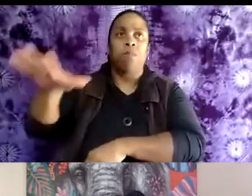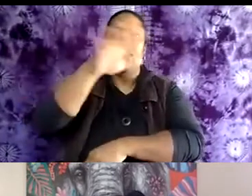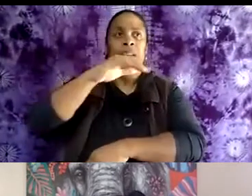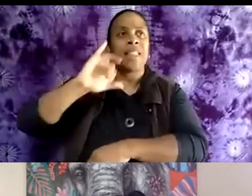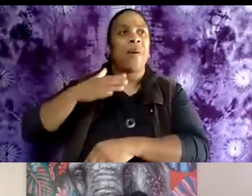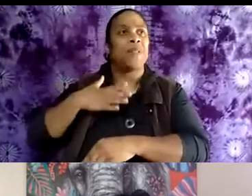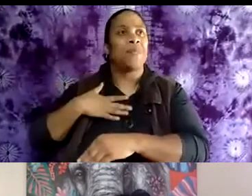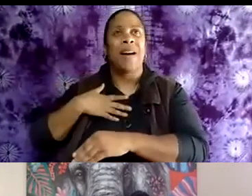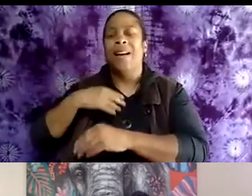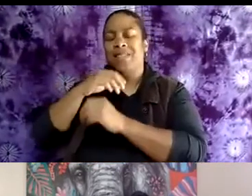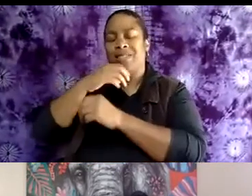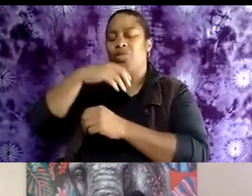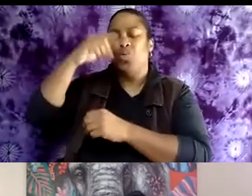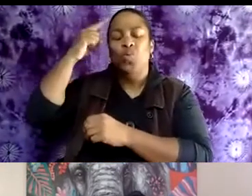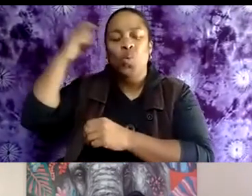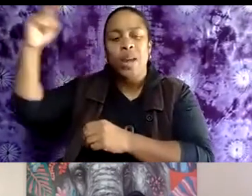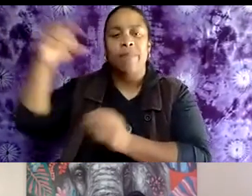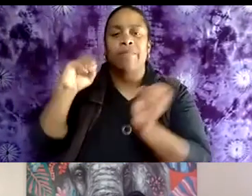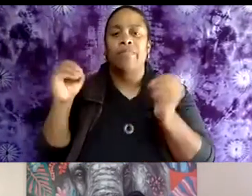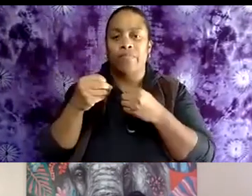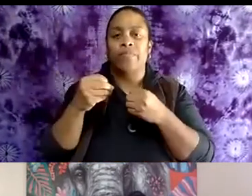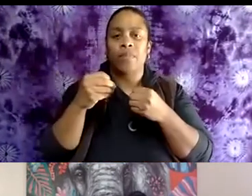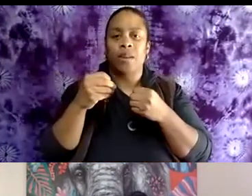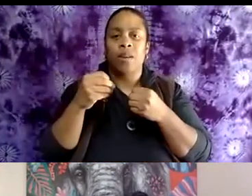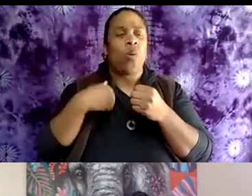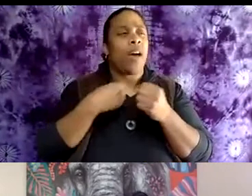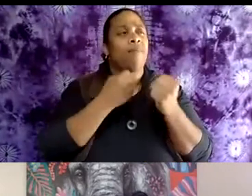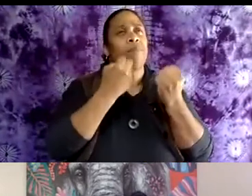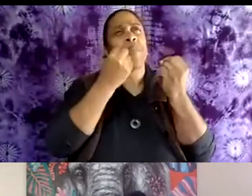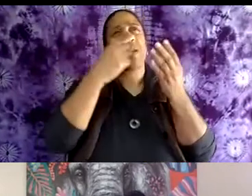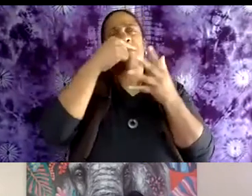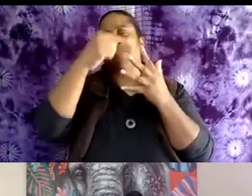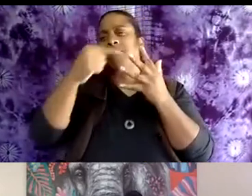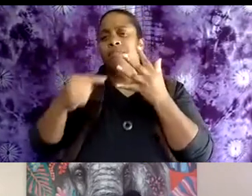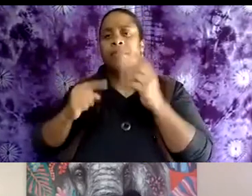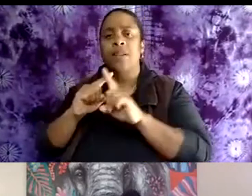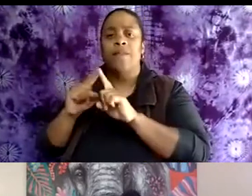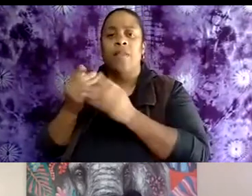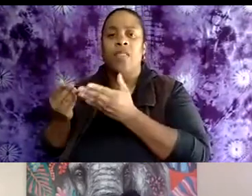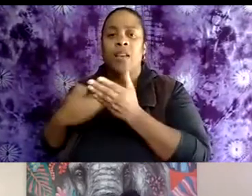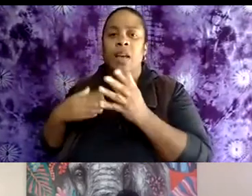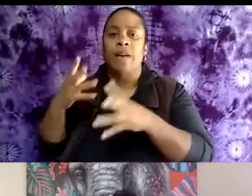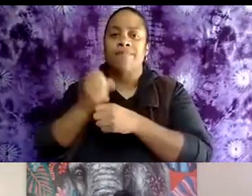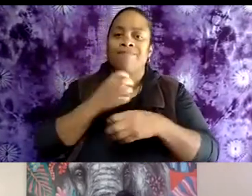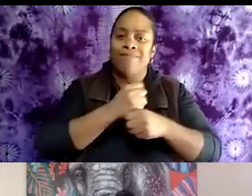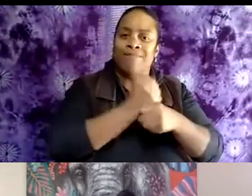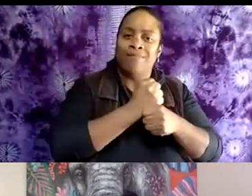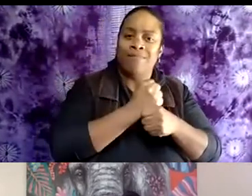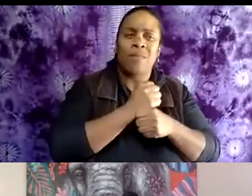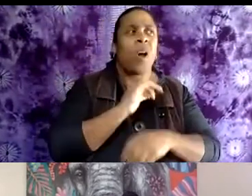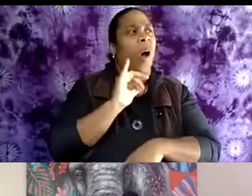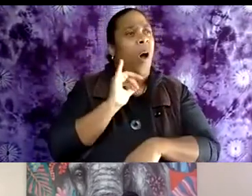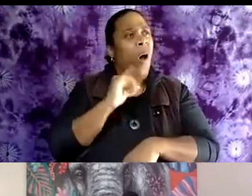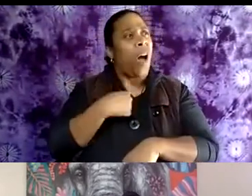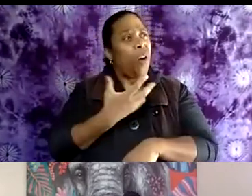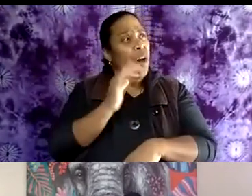fancy office, right? And there are so many other things that I've received that I thought, oh, well, isn't that what I